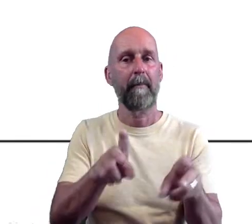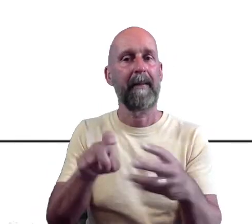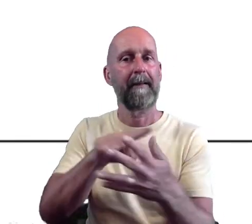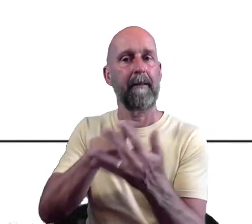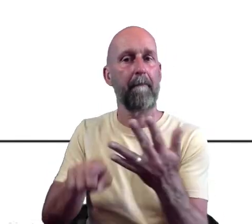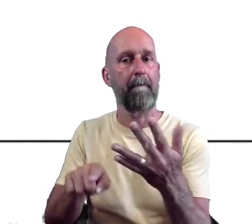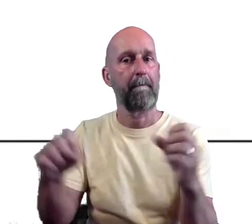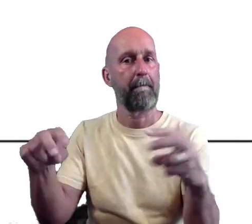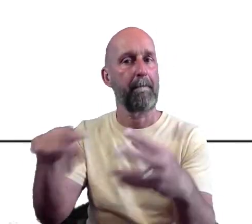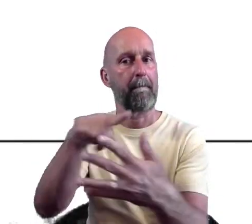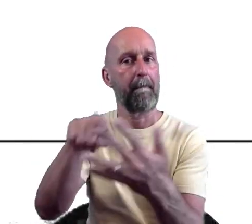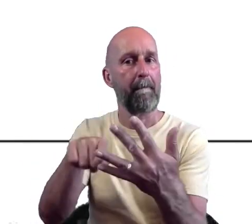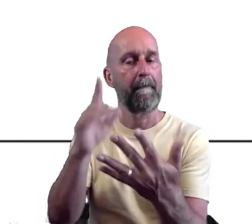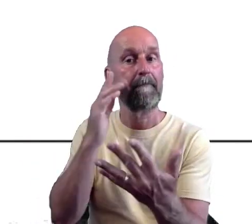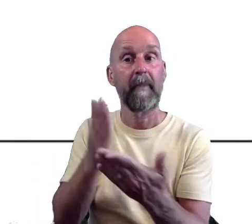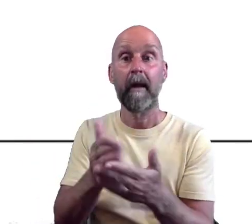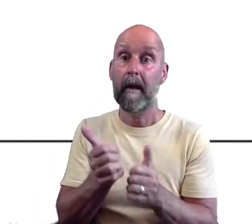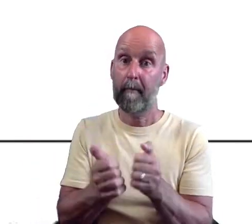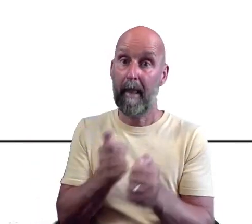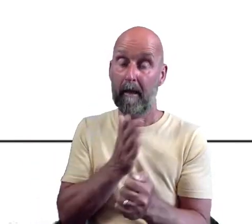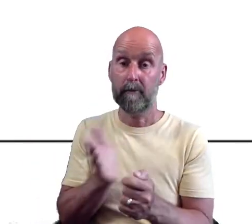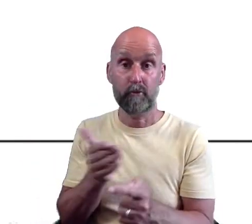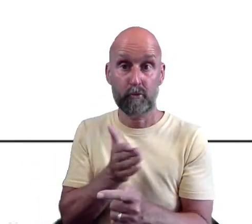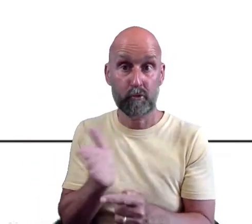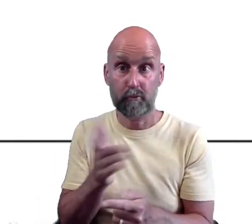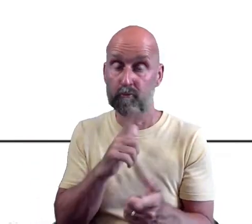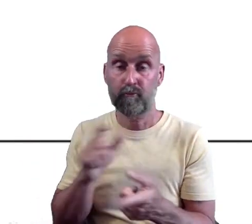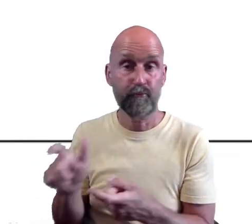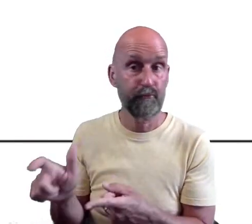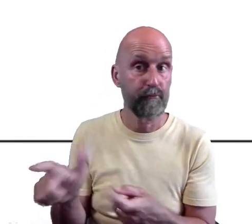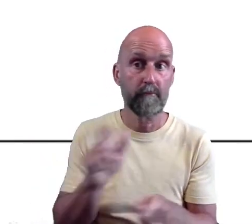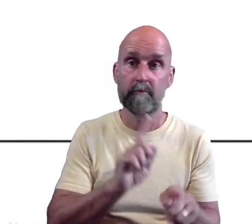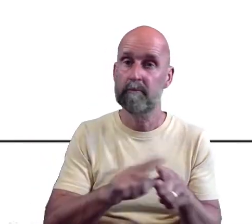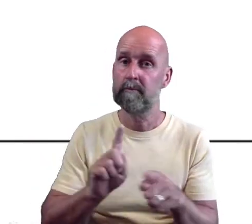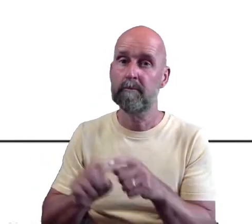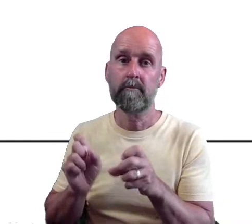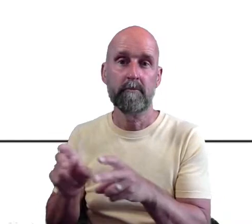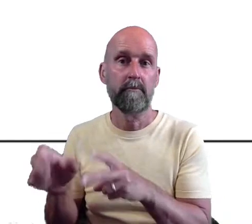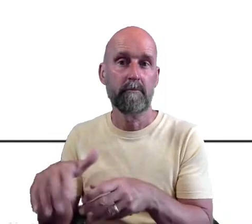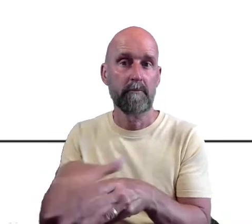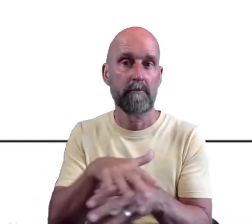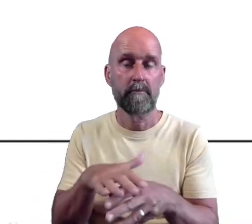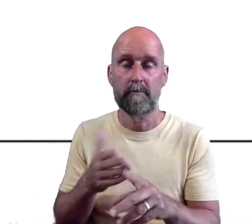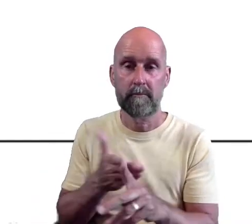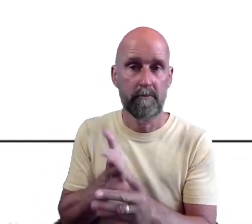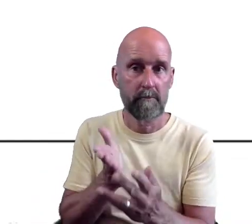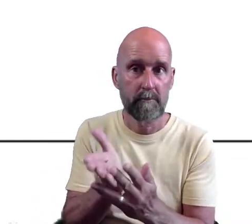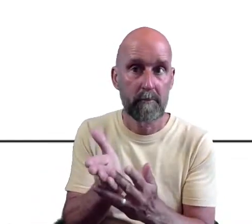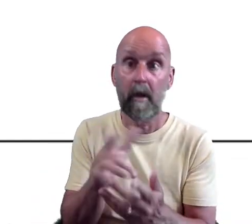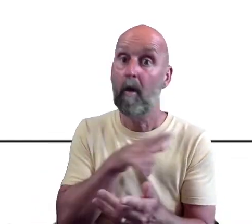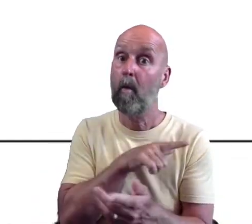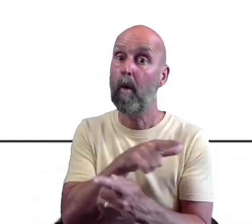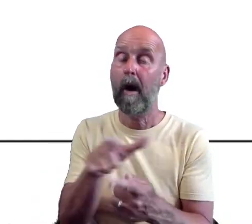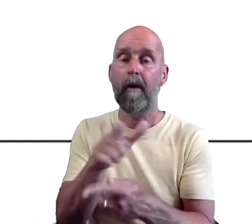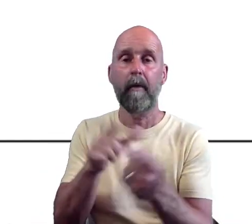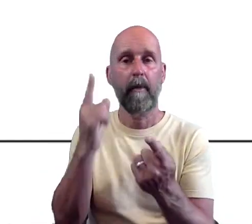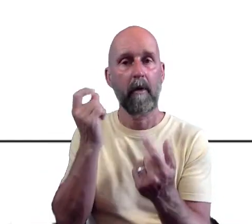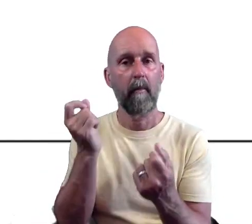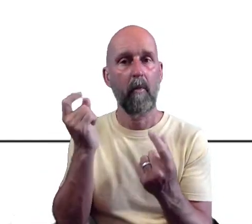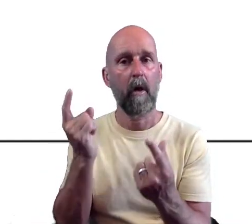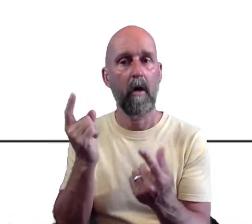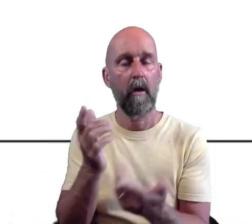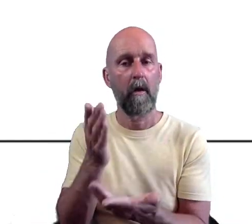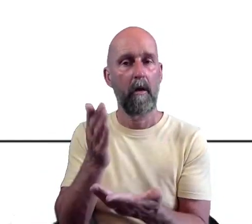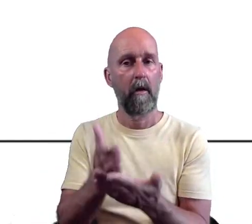as players navigate place by sort of cobbling together all these ways of situating themselves, it provokes an awareness that the reality of what a